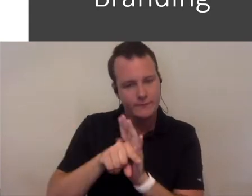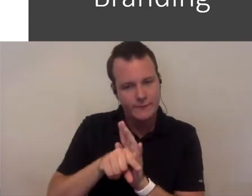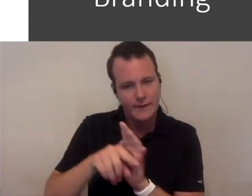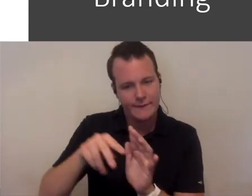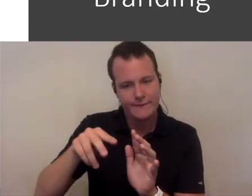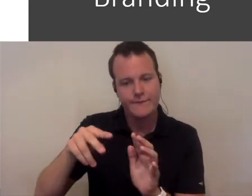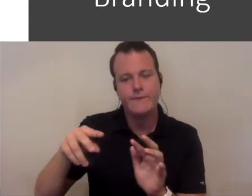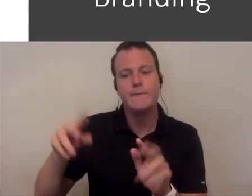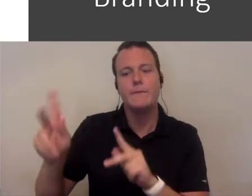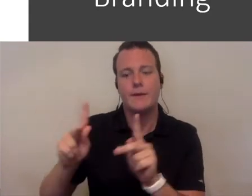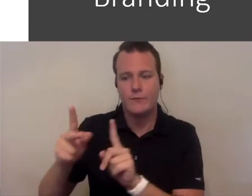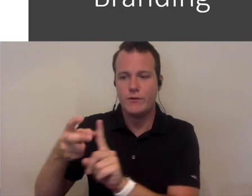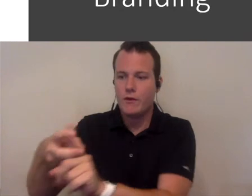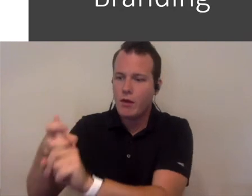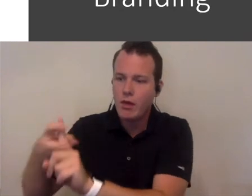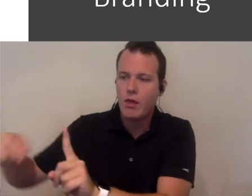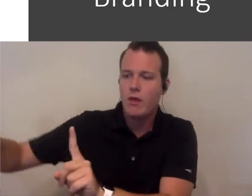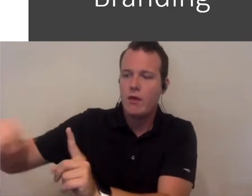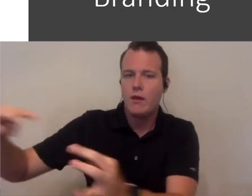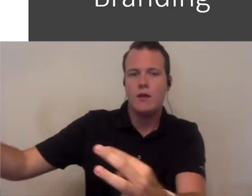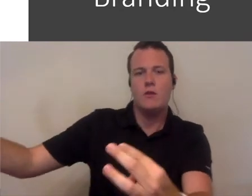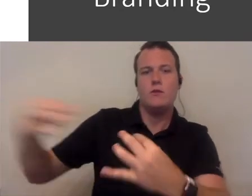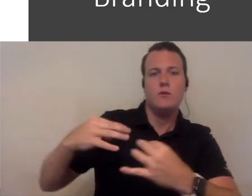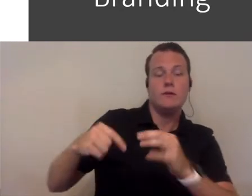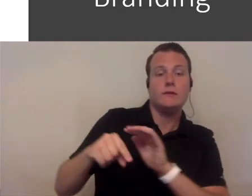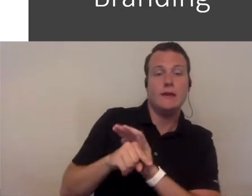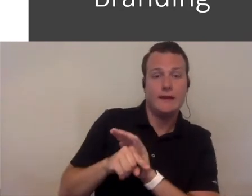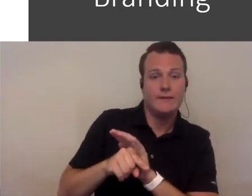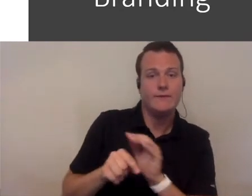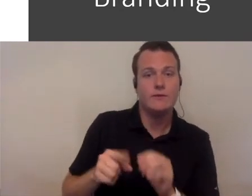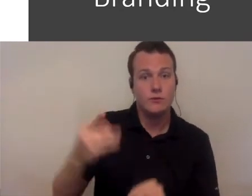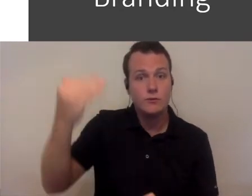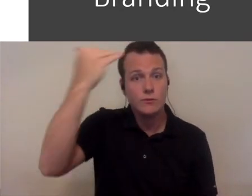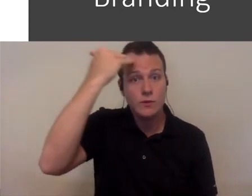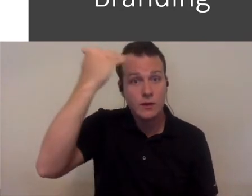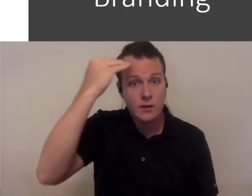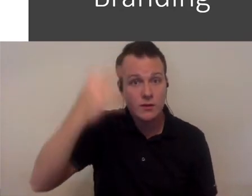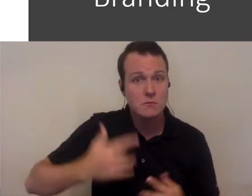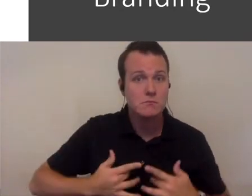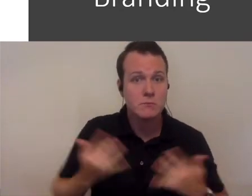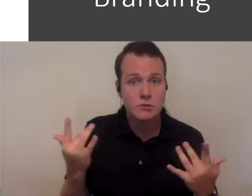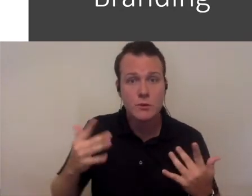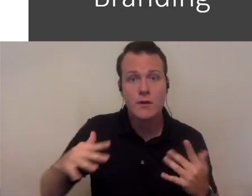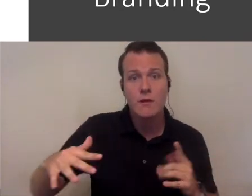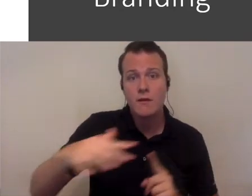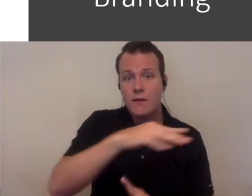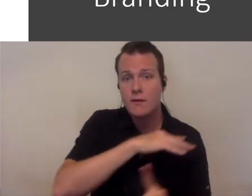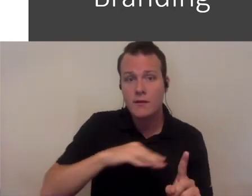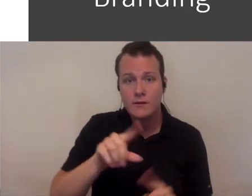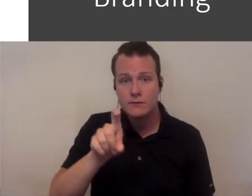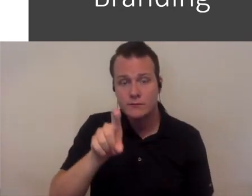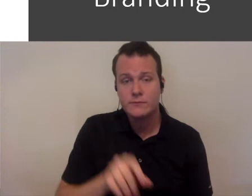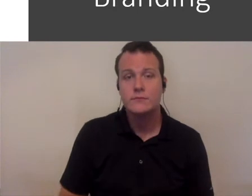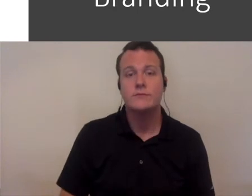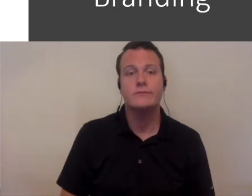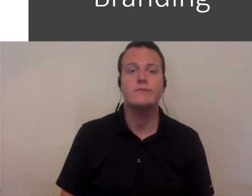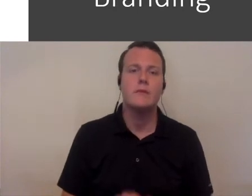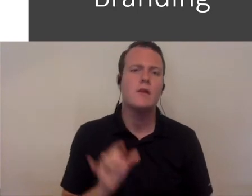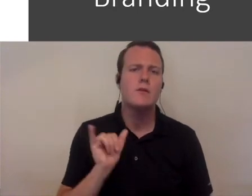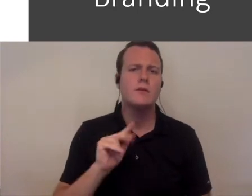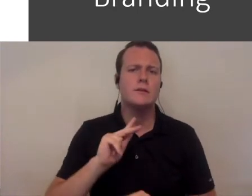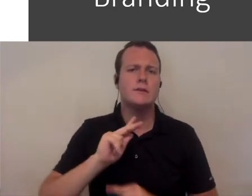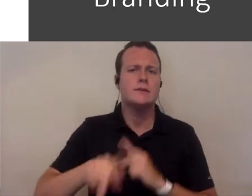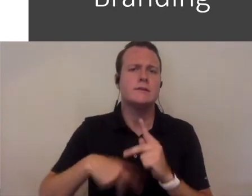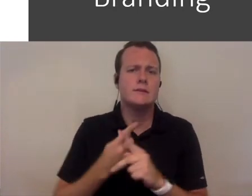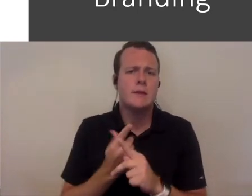towards your office. Are you aware of that? Are you aware of what's going on? So these are type of things that you need to look at